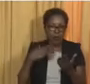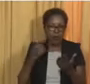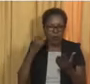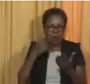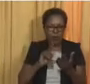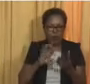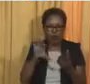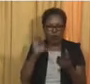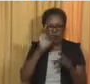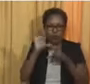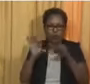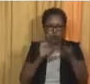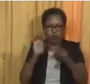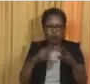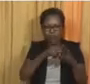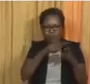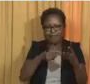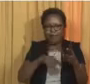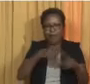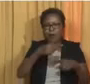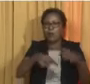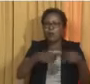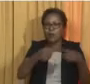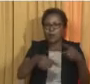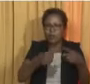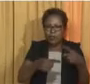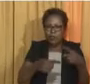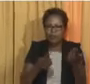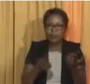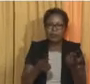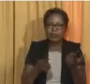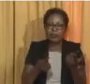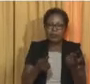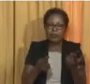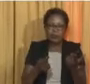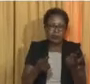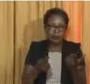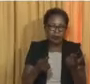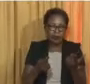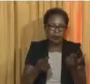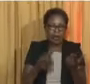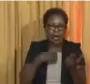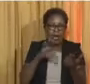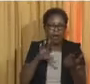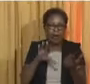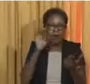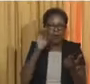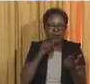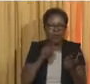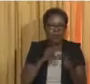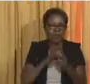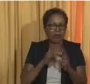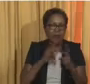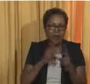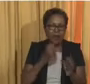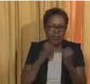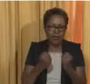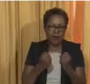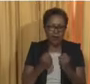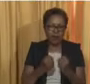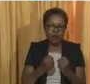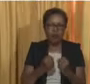amendment procedure as their response to the culture of hyper-amendability, I find it difficult to justify